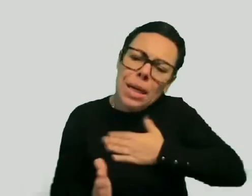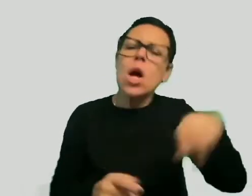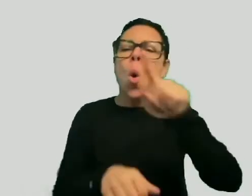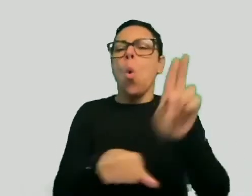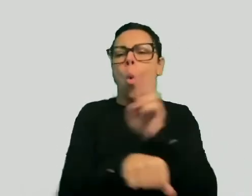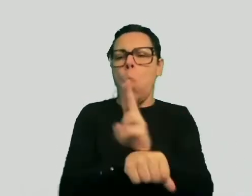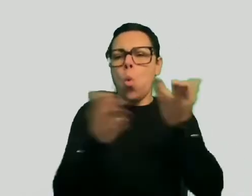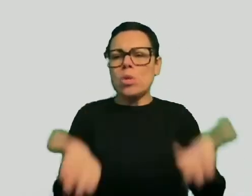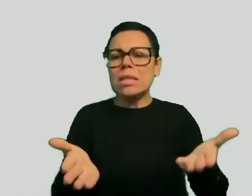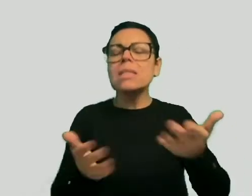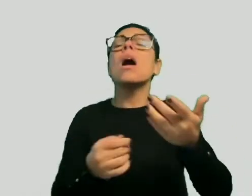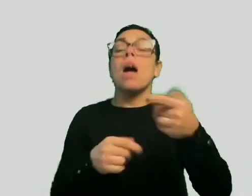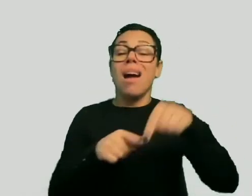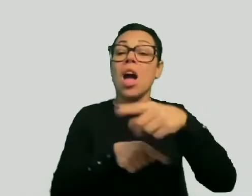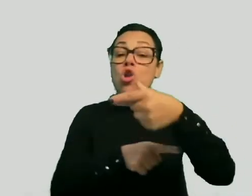Yeah.